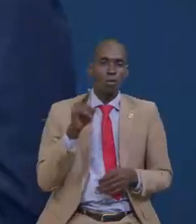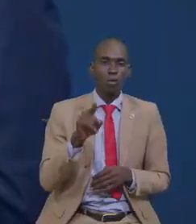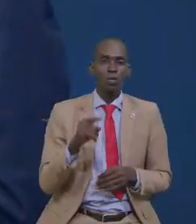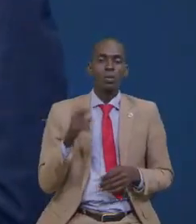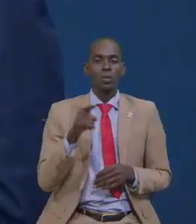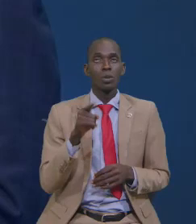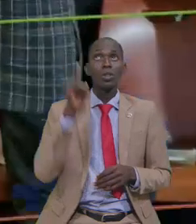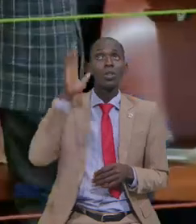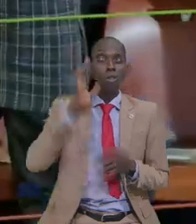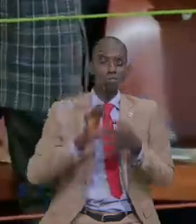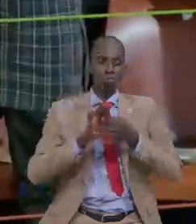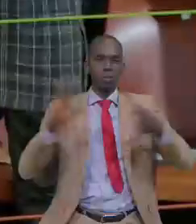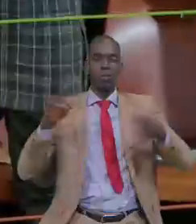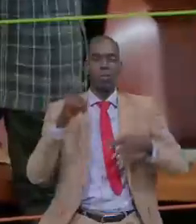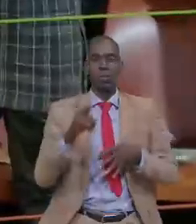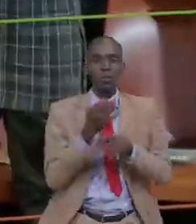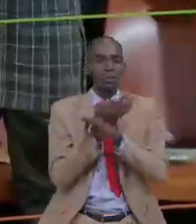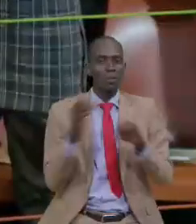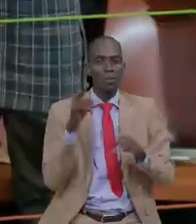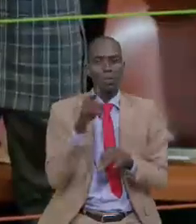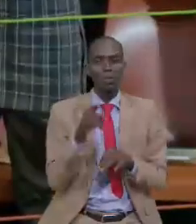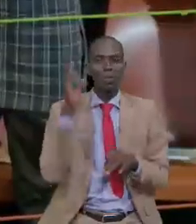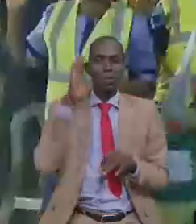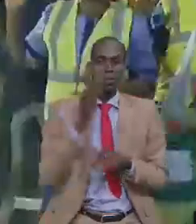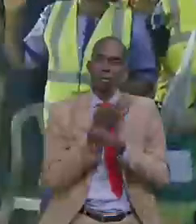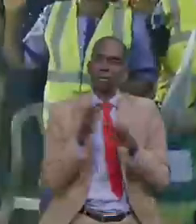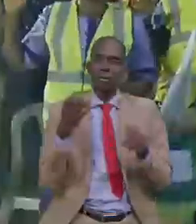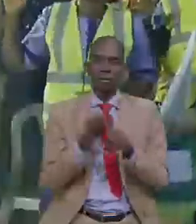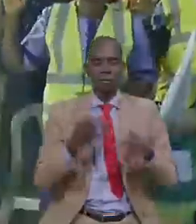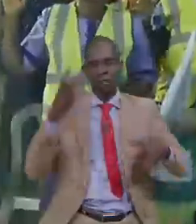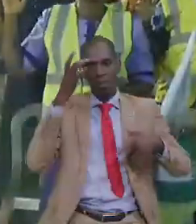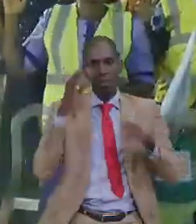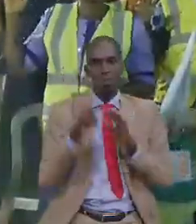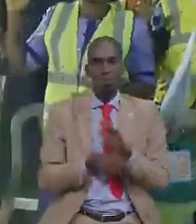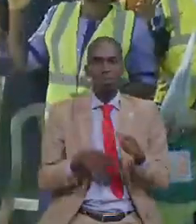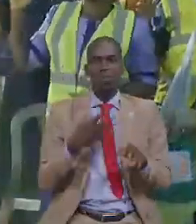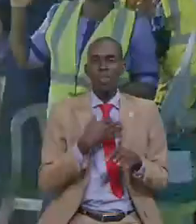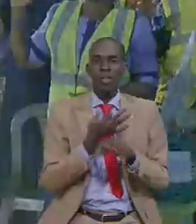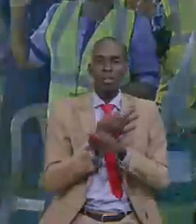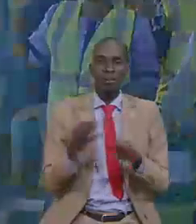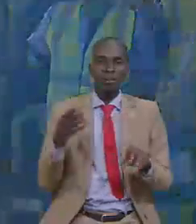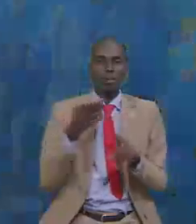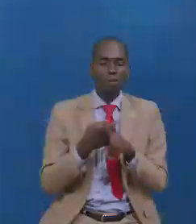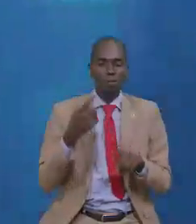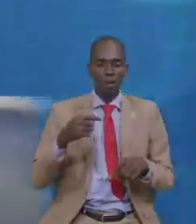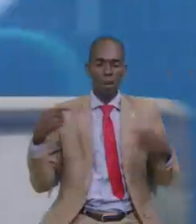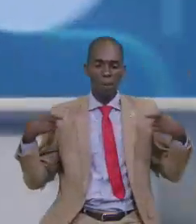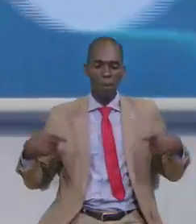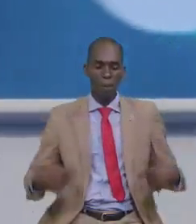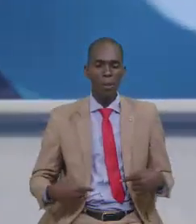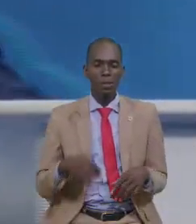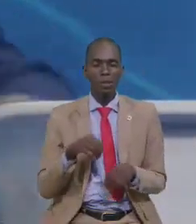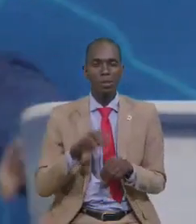loosen you up, release you from sickness, and release you from the arthritis, and release you